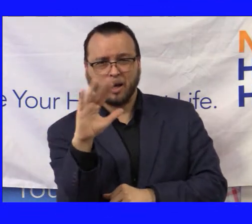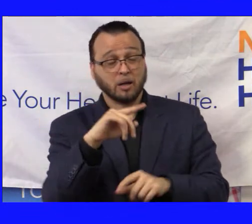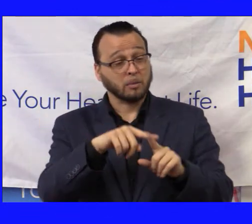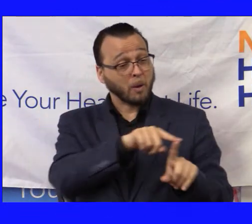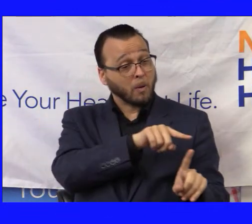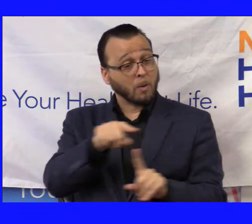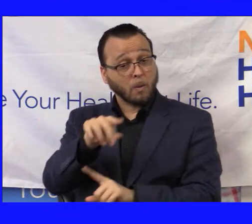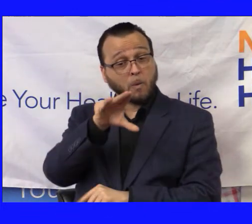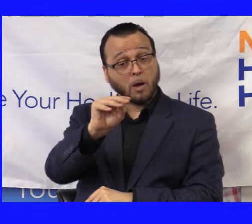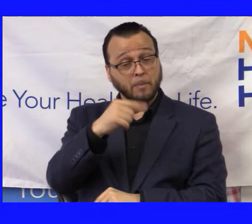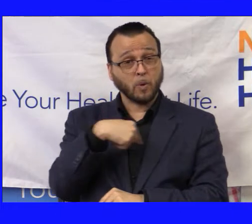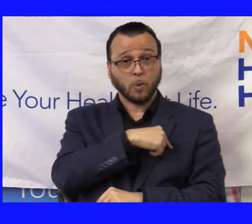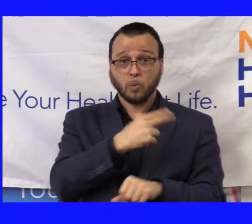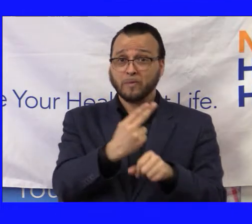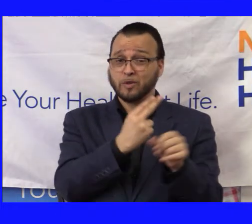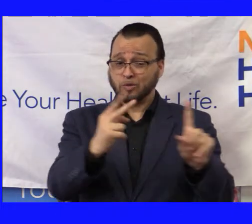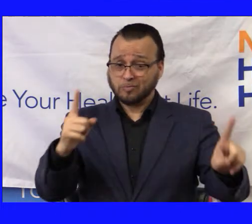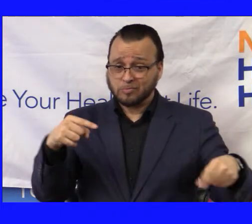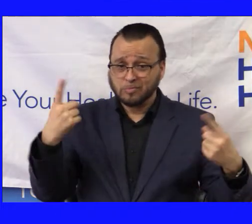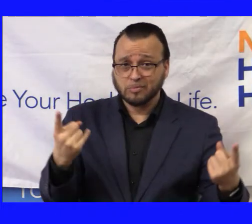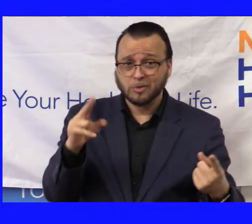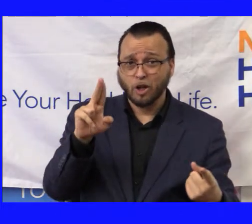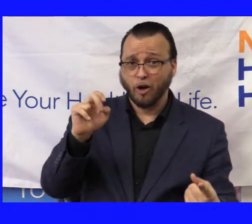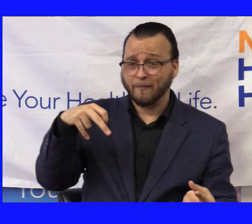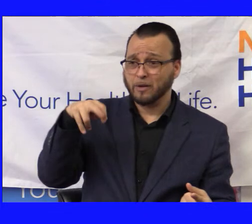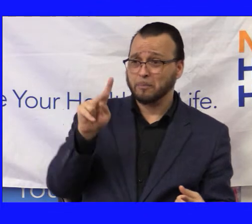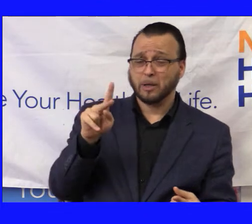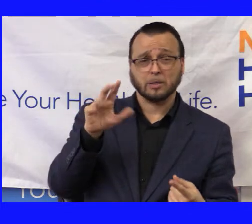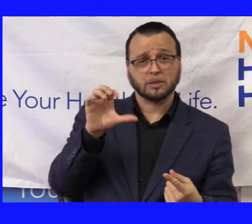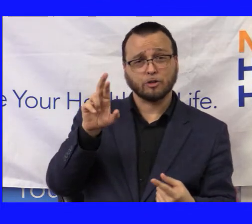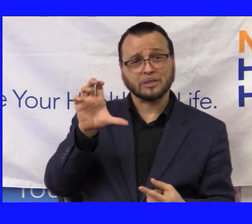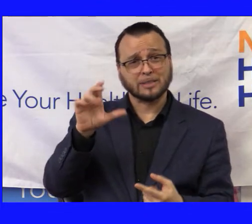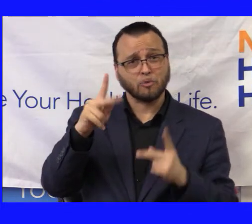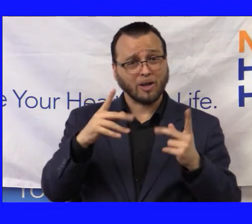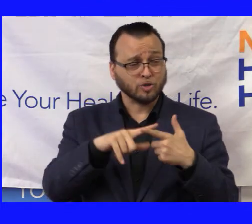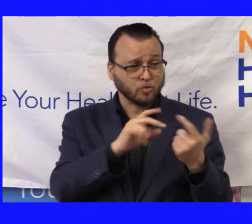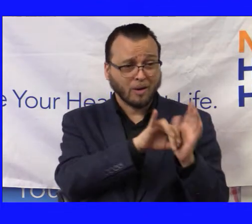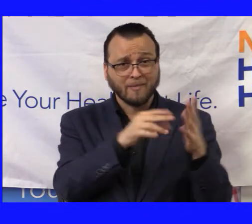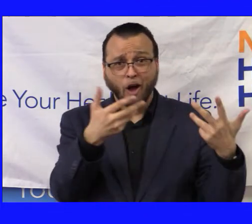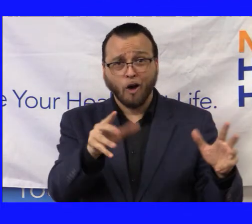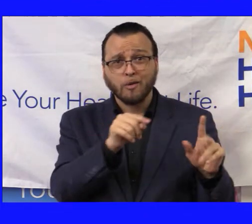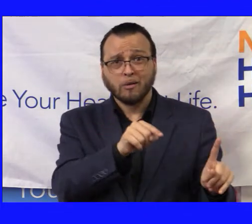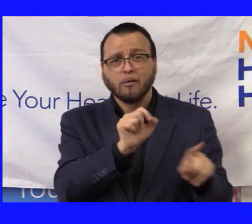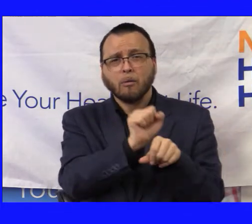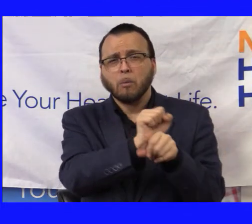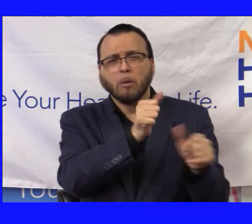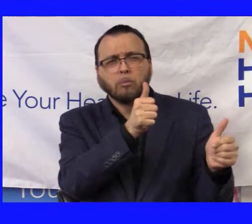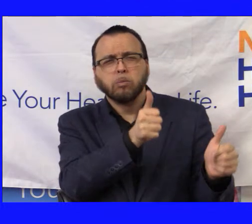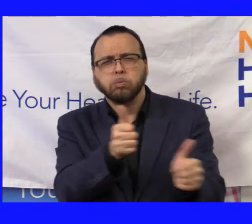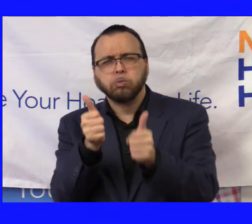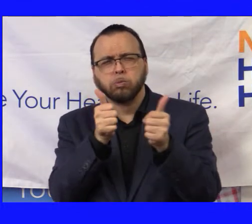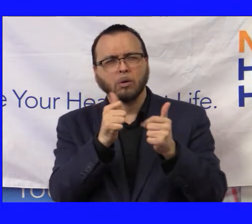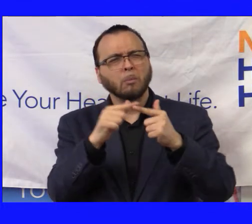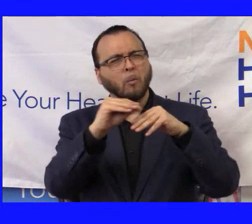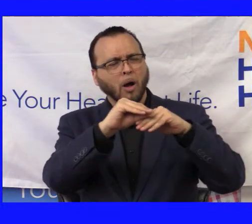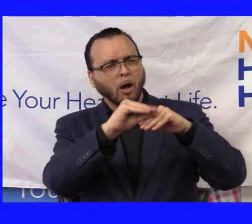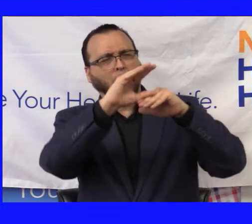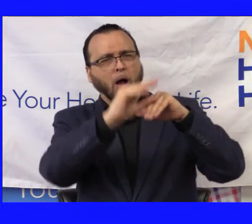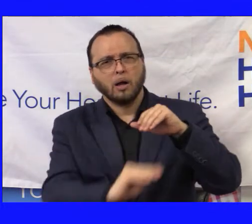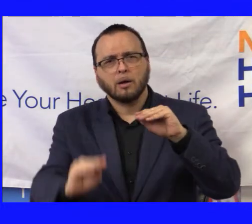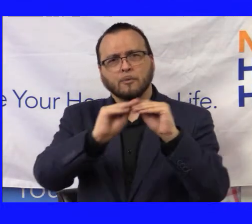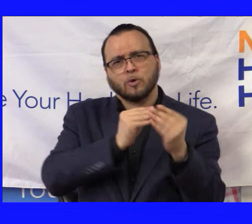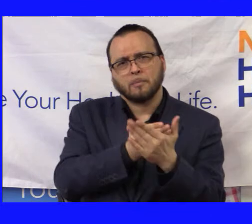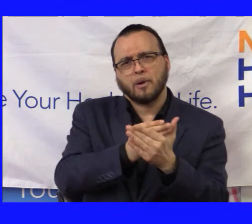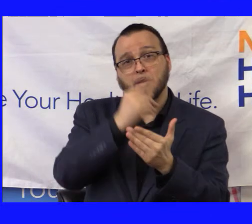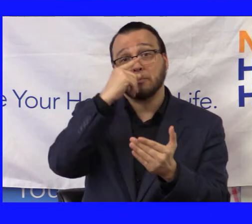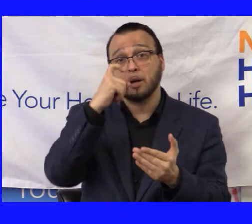used the RFP and CRC process to identify, but add more money to what they're doing, because right now we're going to be out of funding